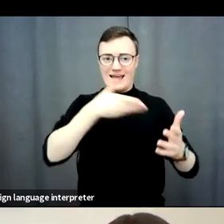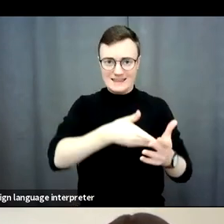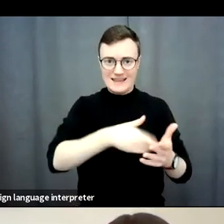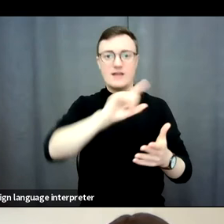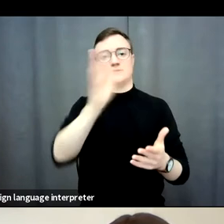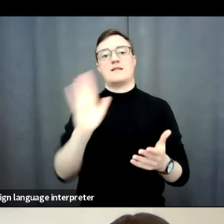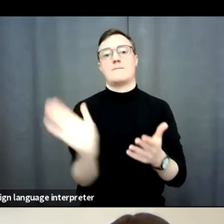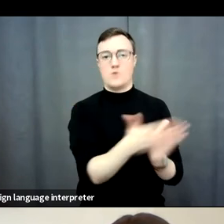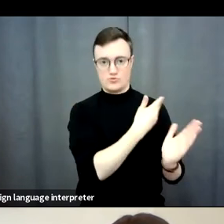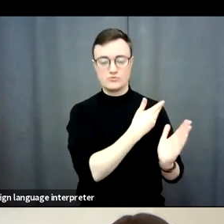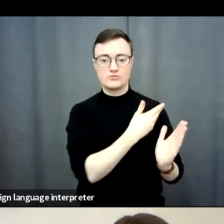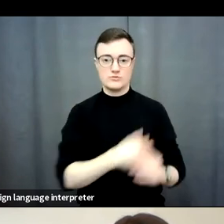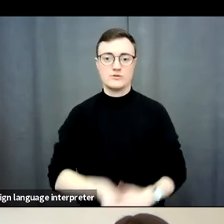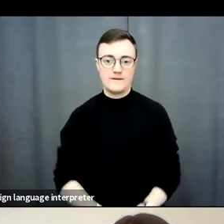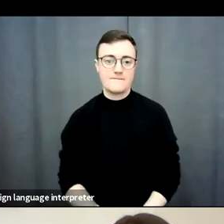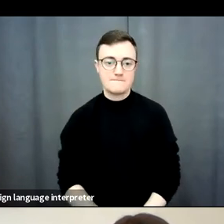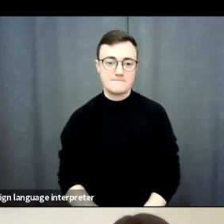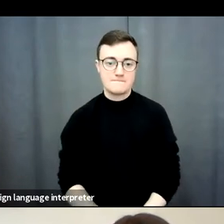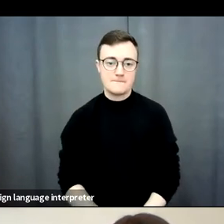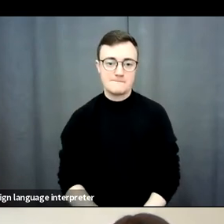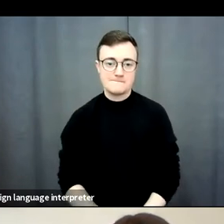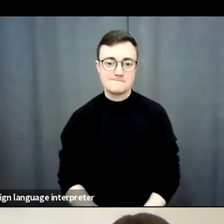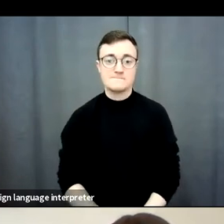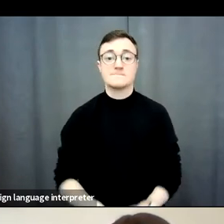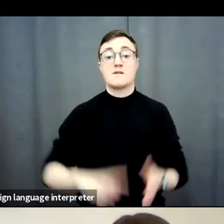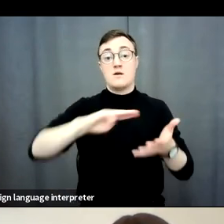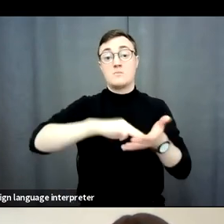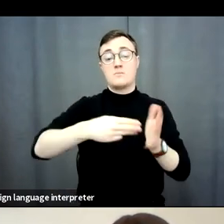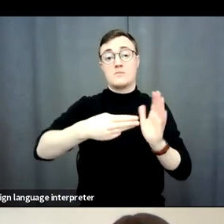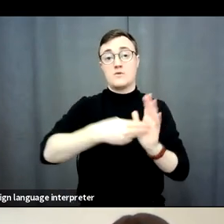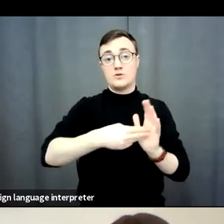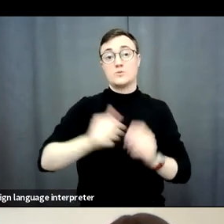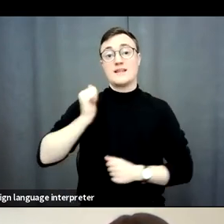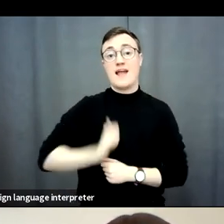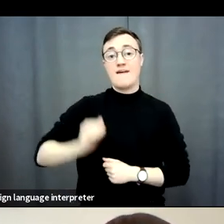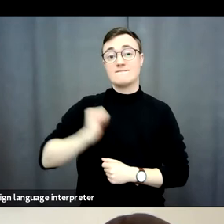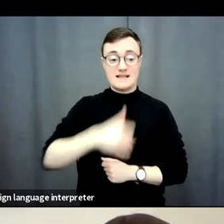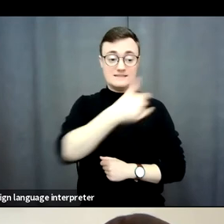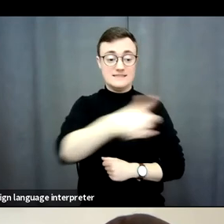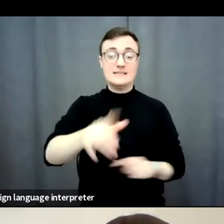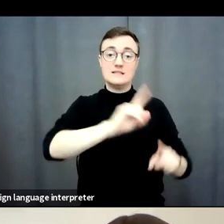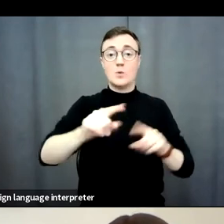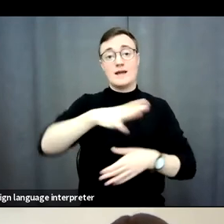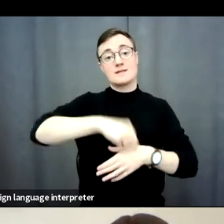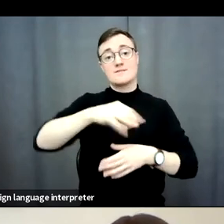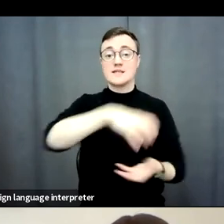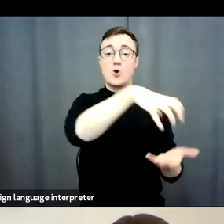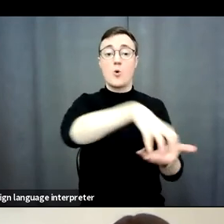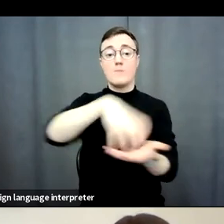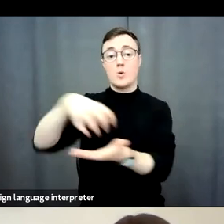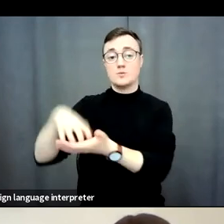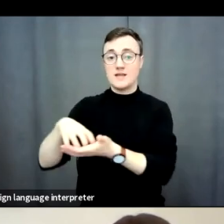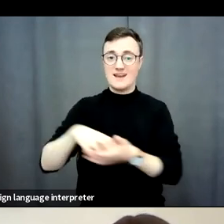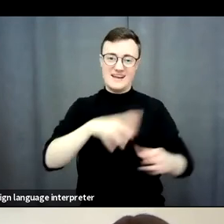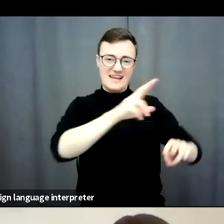safety. The method is often used by Swedish municipalities in places